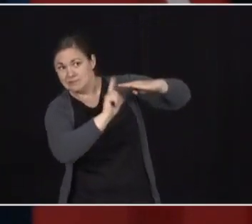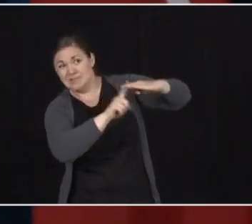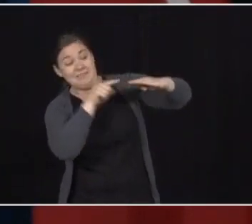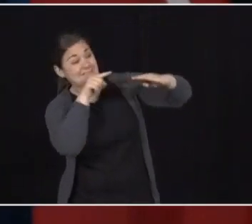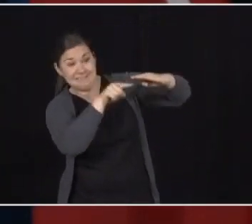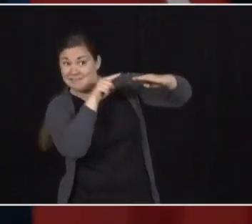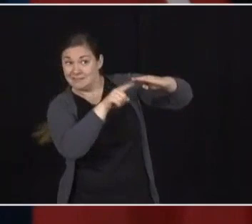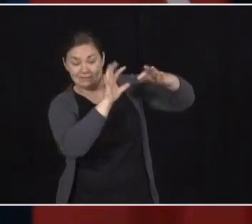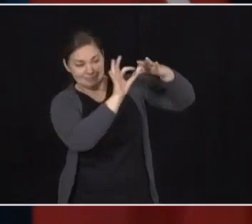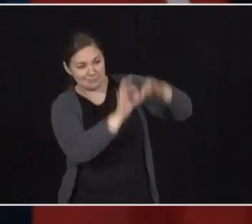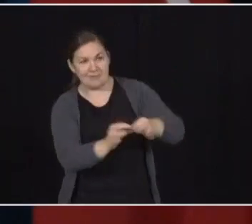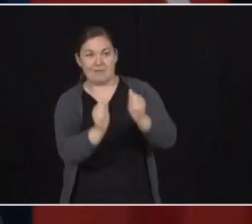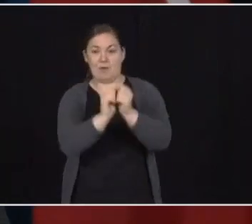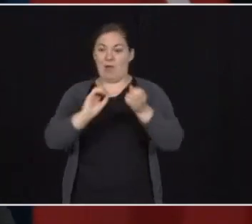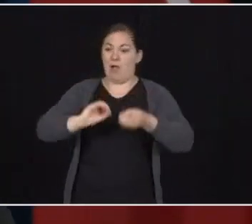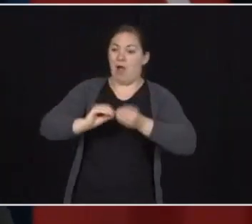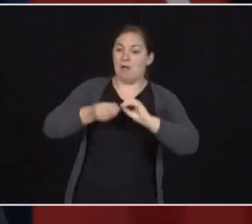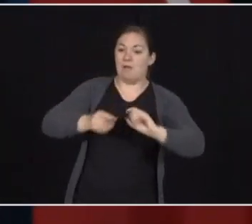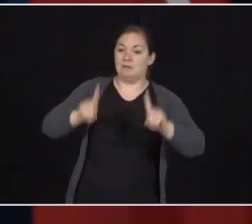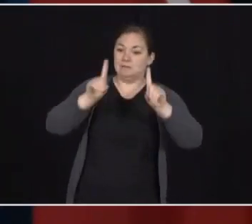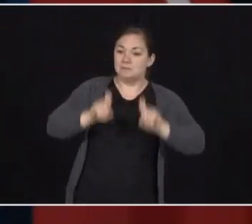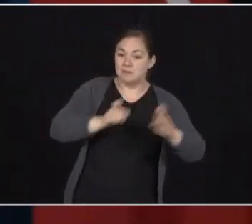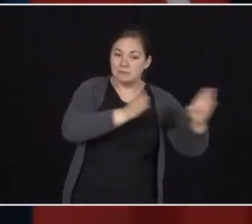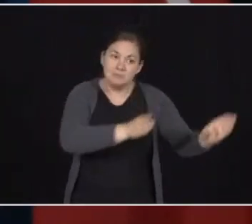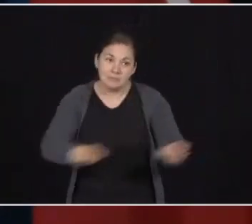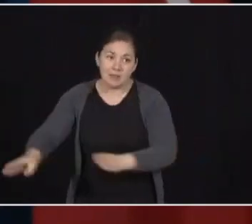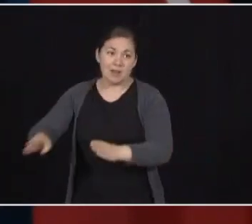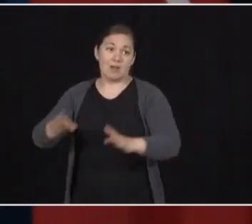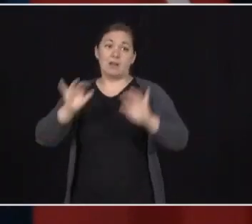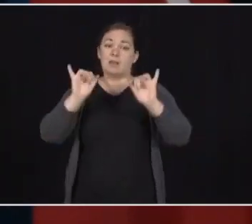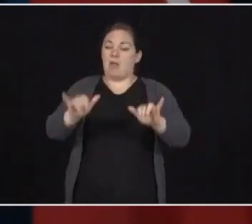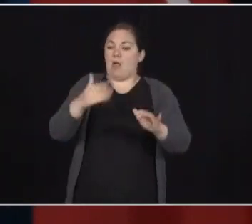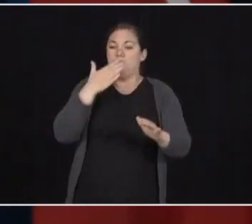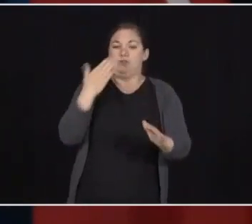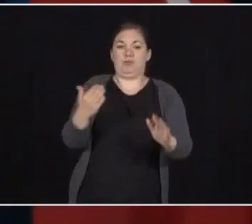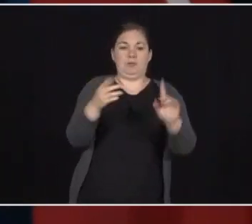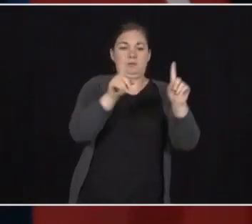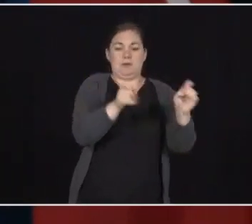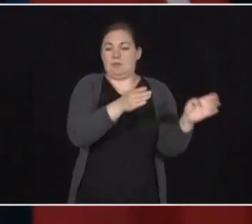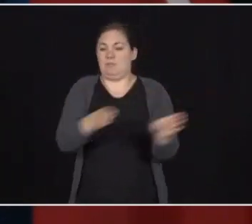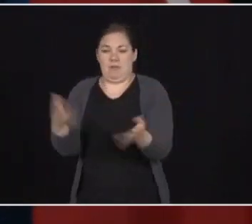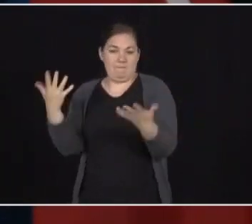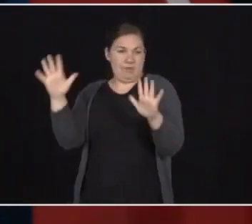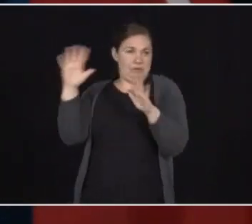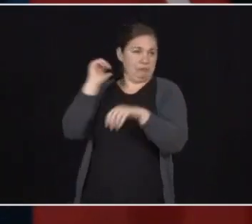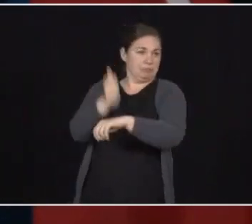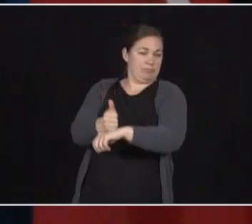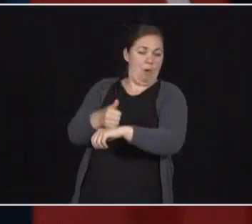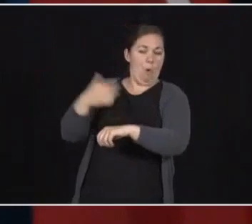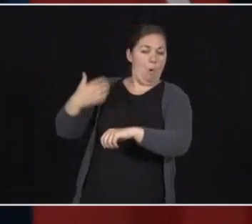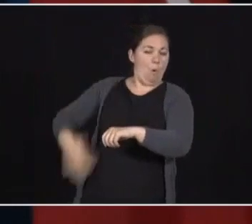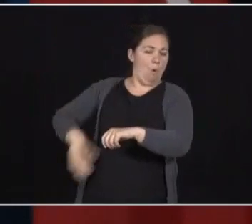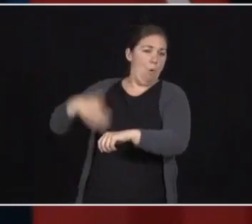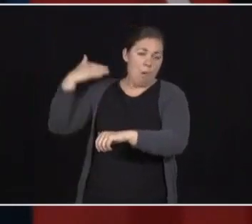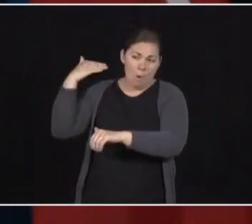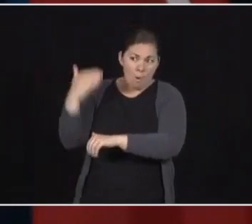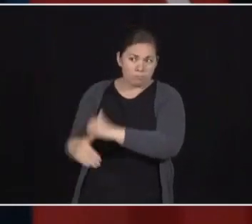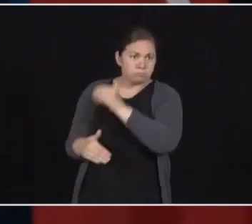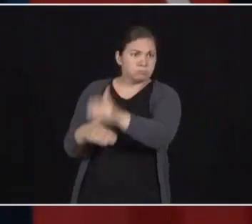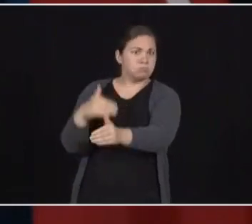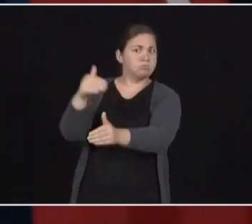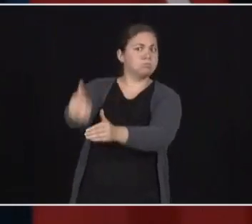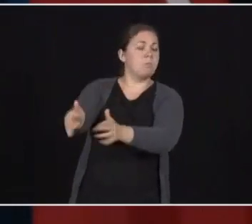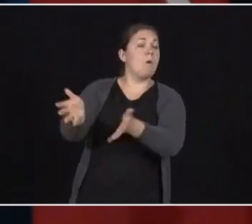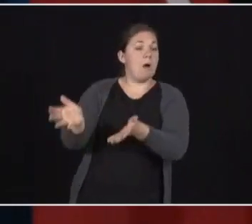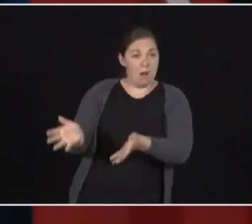and we have a great testing strategy that we're rolling out. And 4 weeks is a long time,